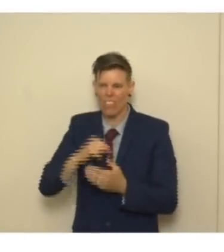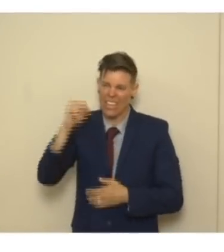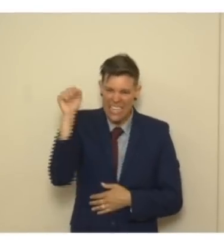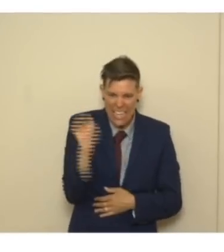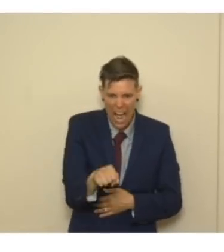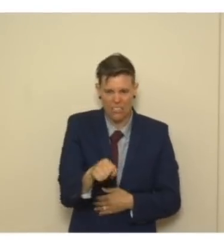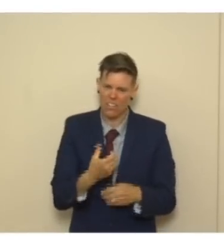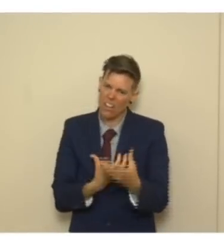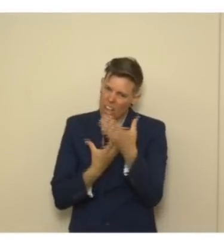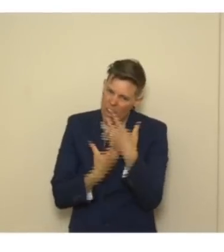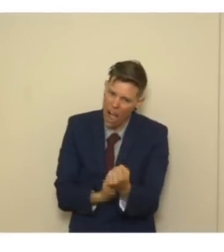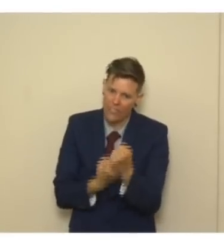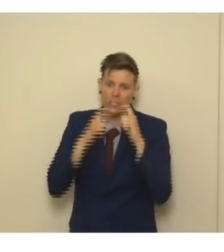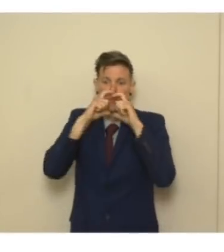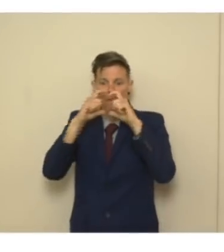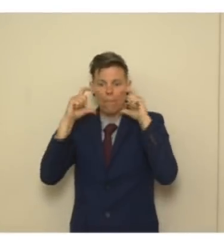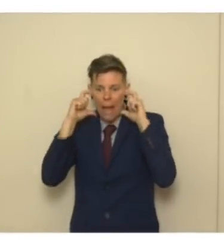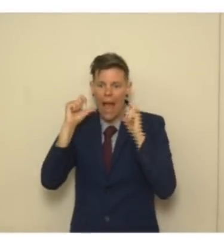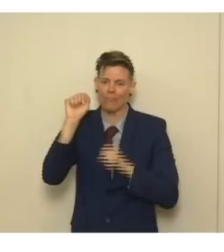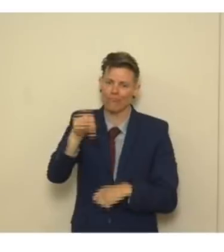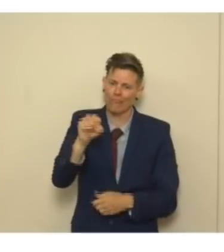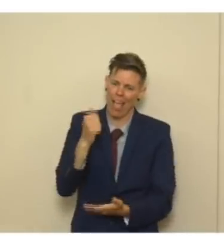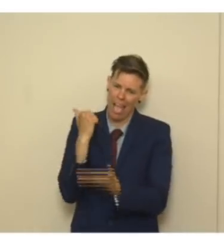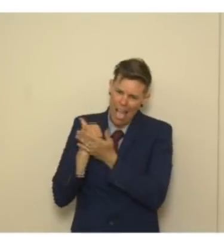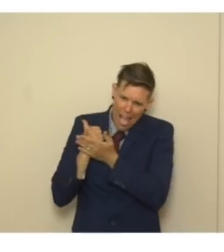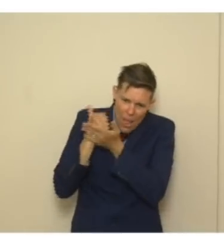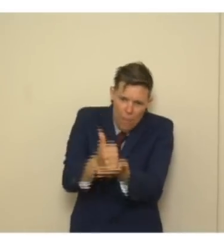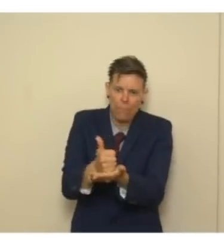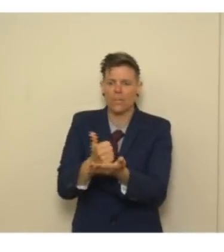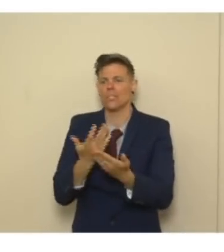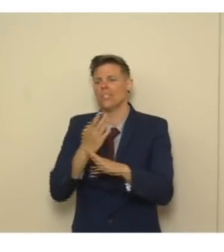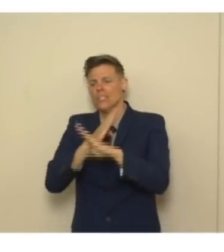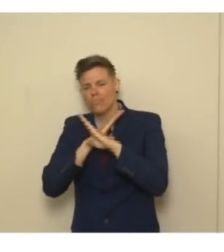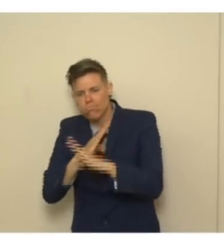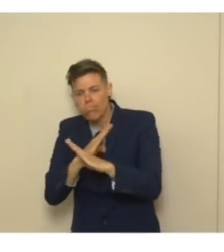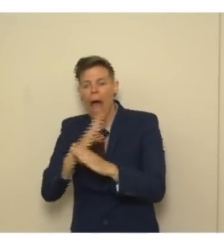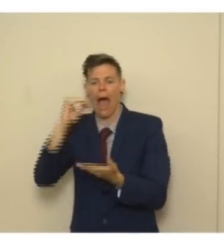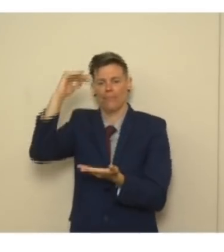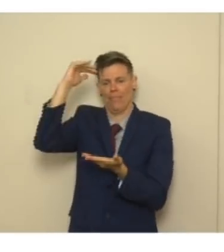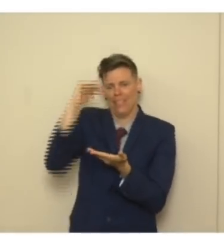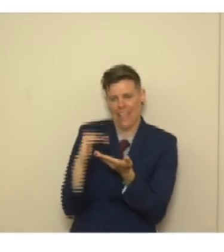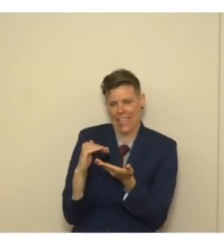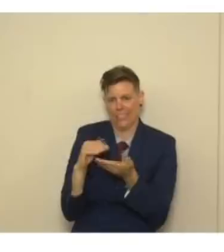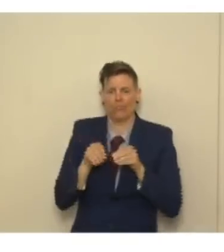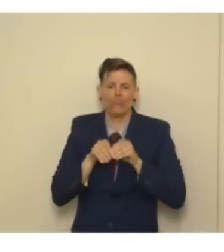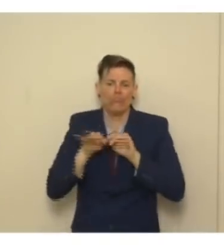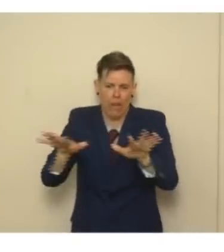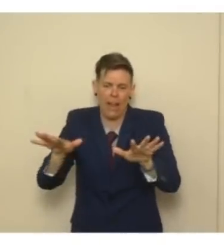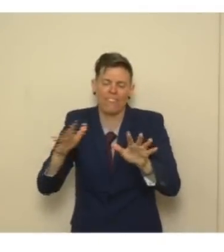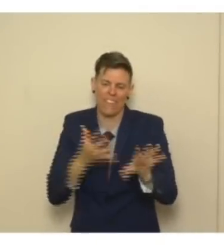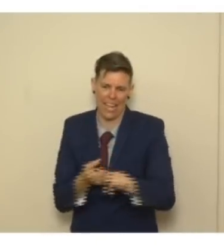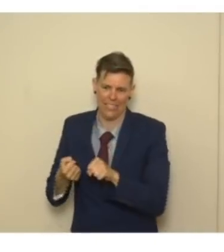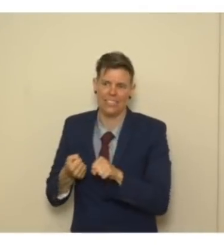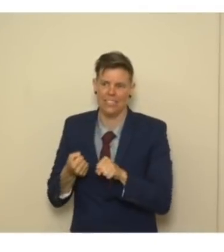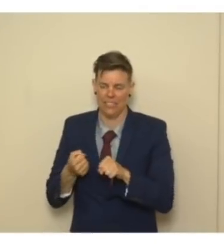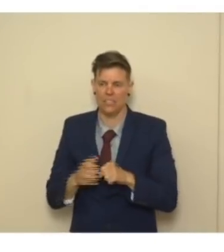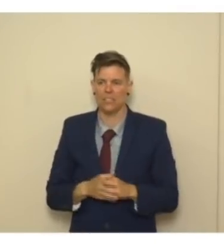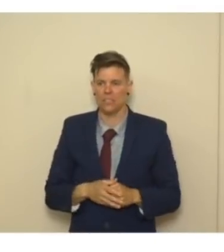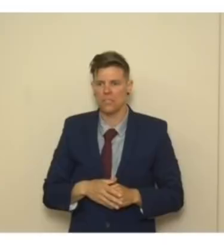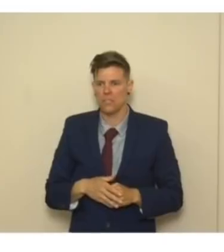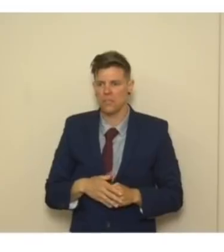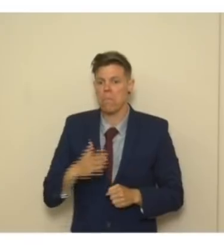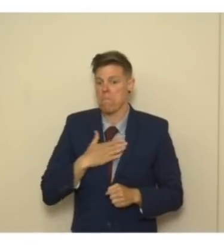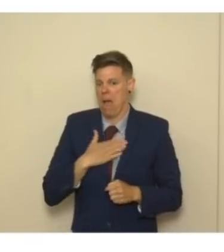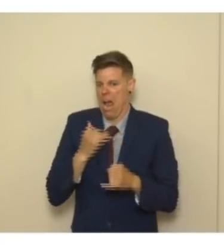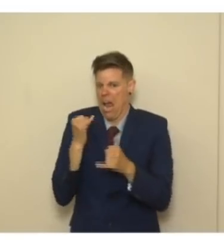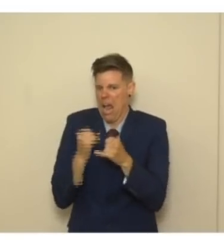spread of COVID. And so in my, I think, last couple slides, I just want to remind people that number